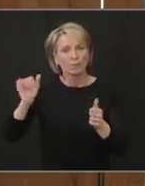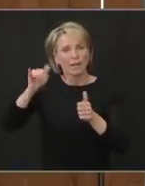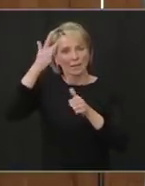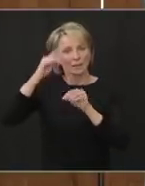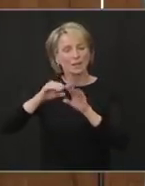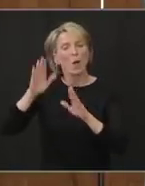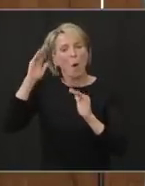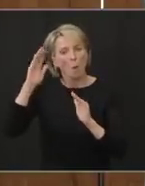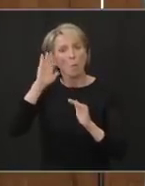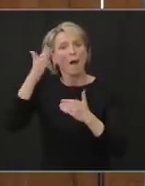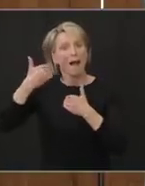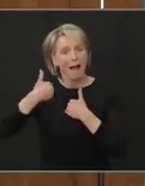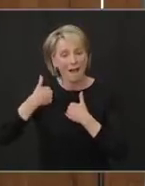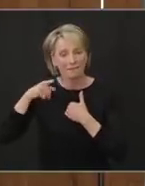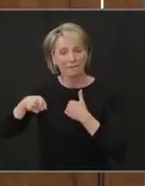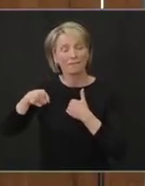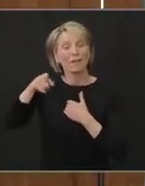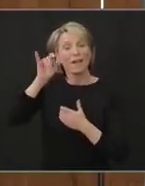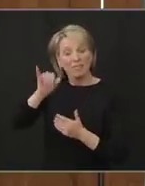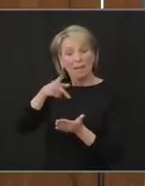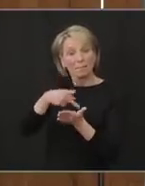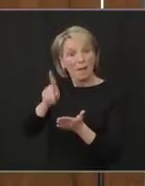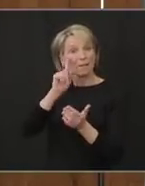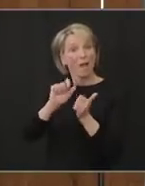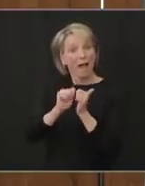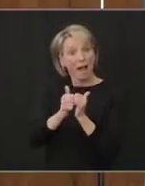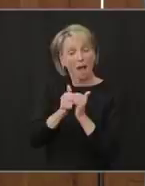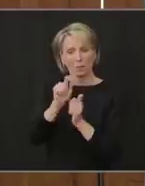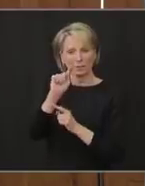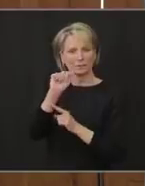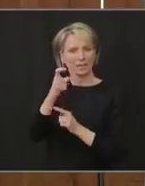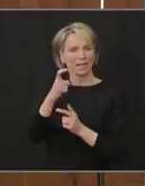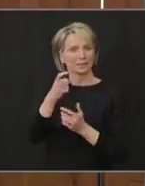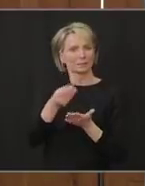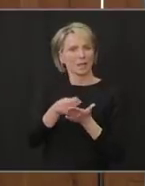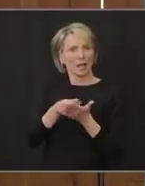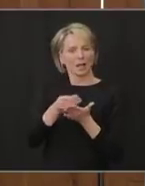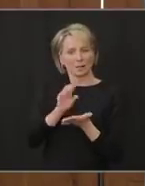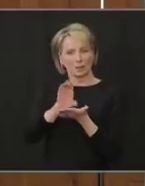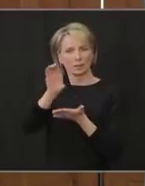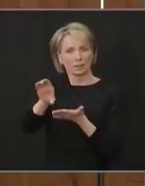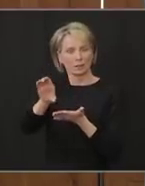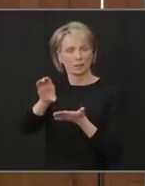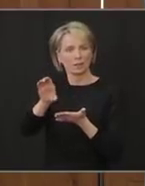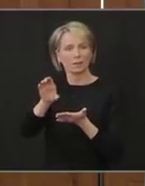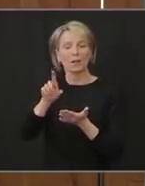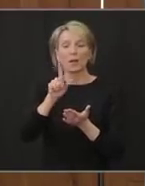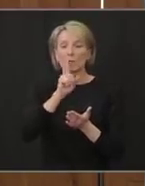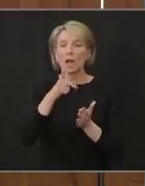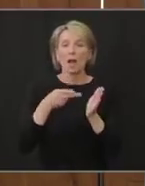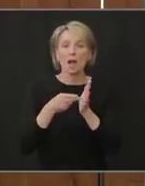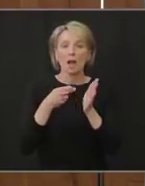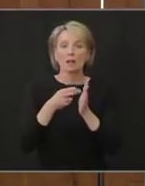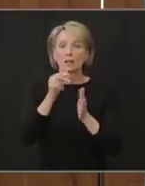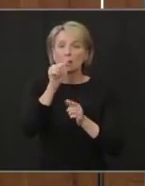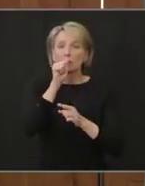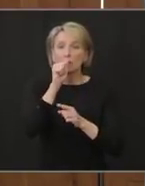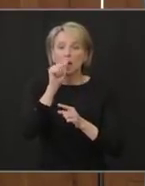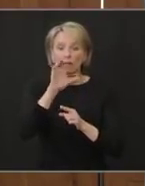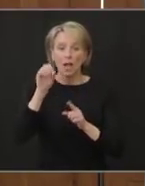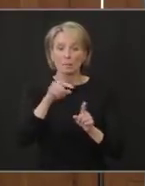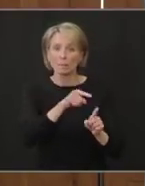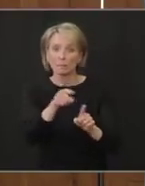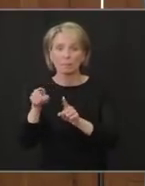There is absolutely no reason that private companies should have hefty,